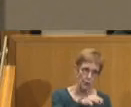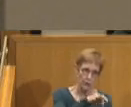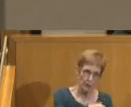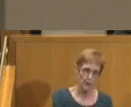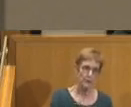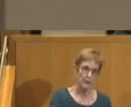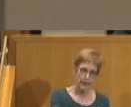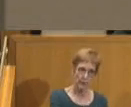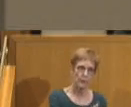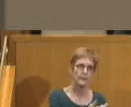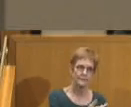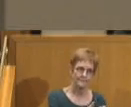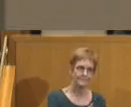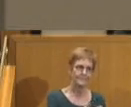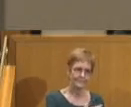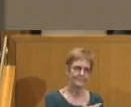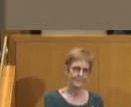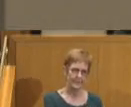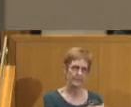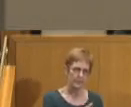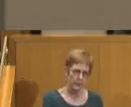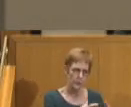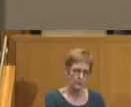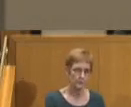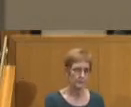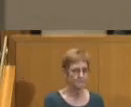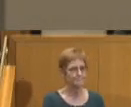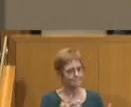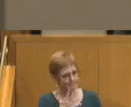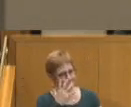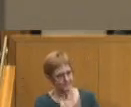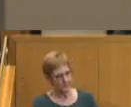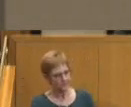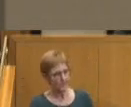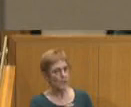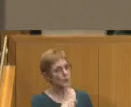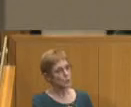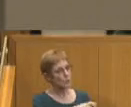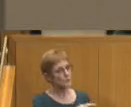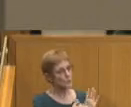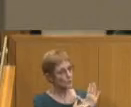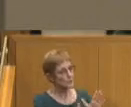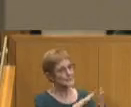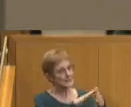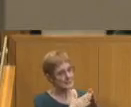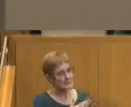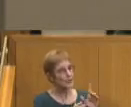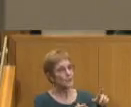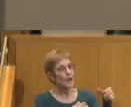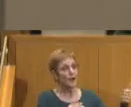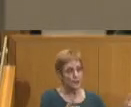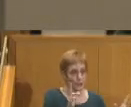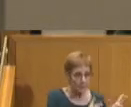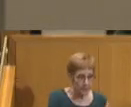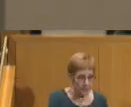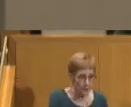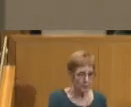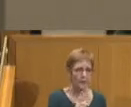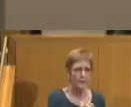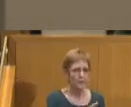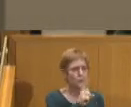in the rain, for writing letters, for everything that you've done to help me get elected. Thank you to the most amazing staff